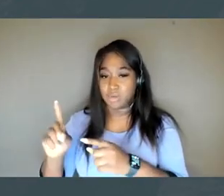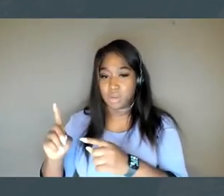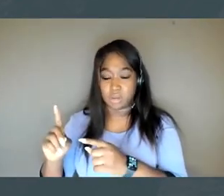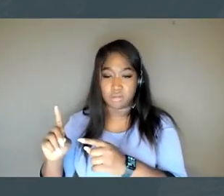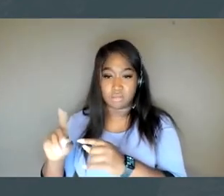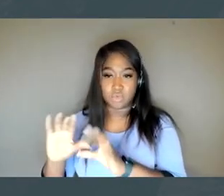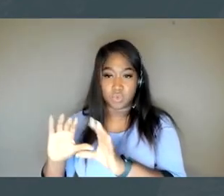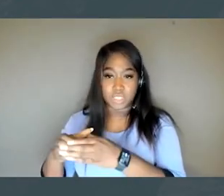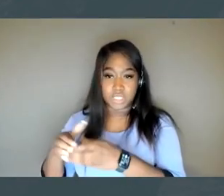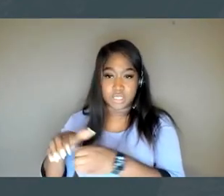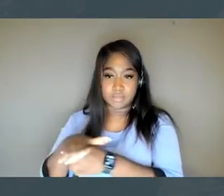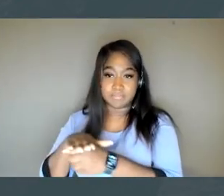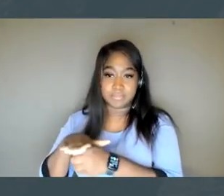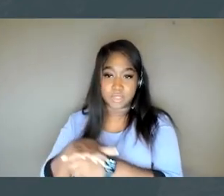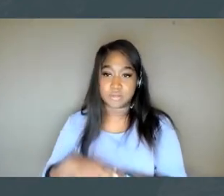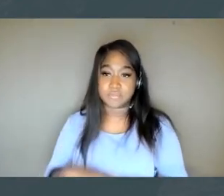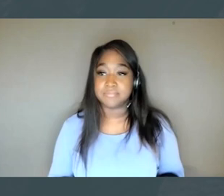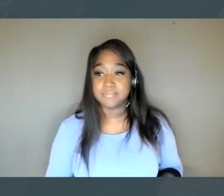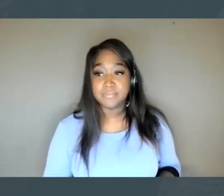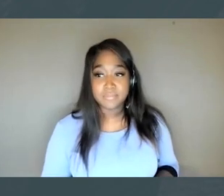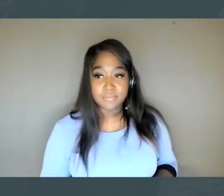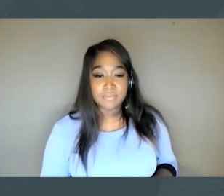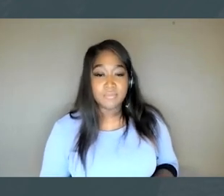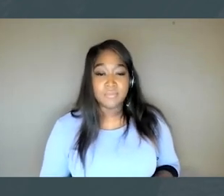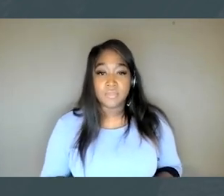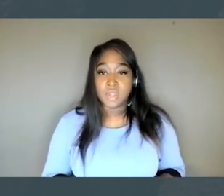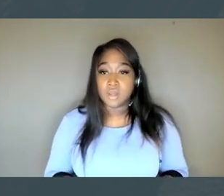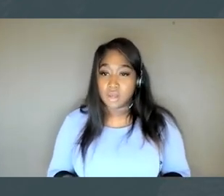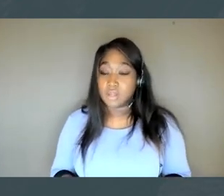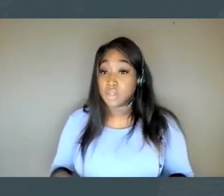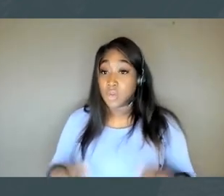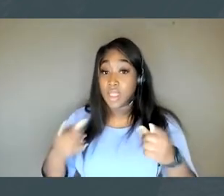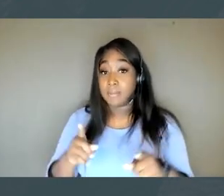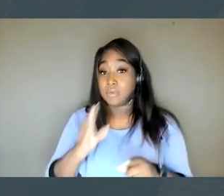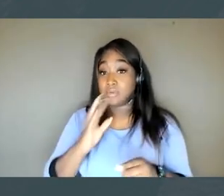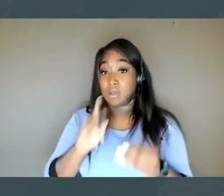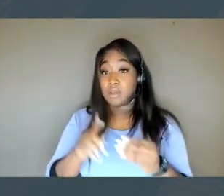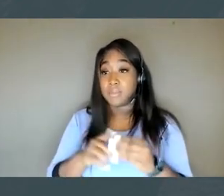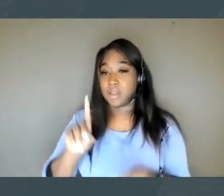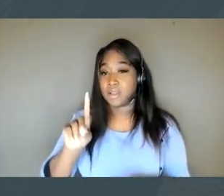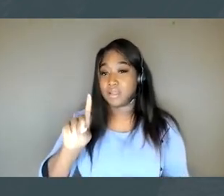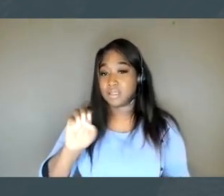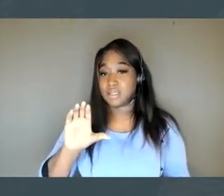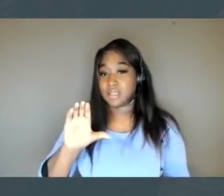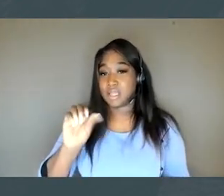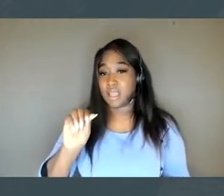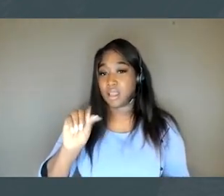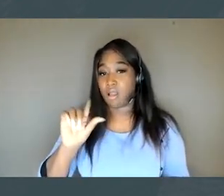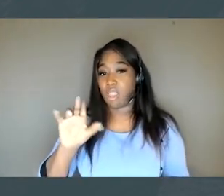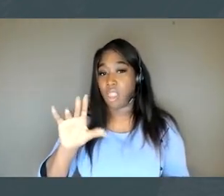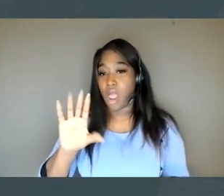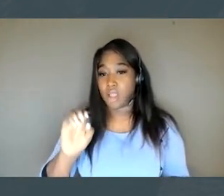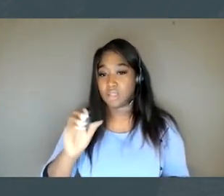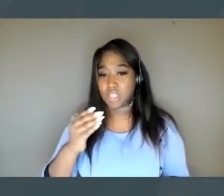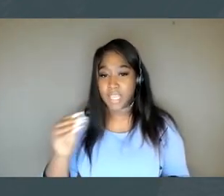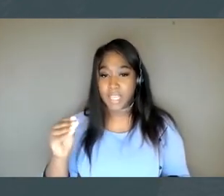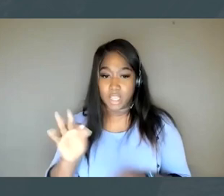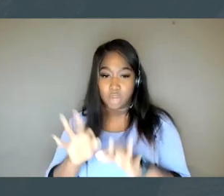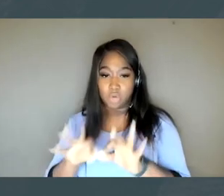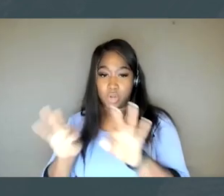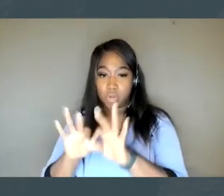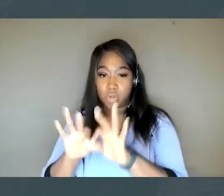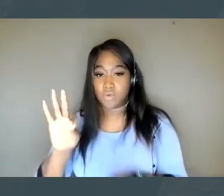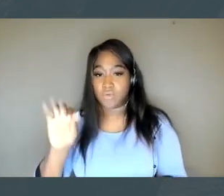Yeah. So when we're talking about decalage and or critical fabulation, and we're talking about it